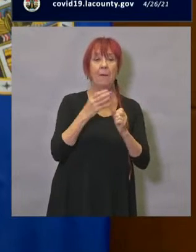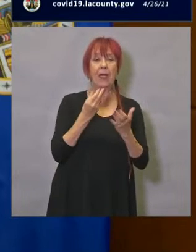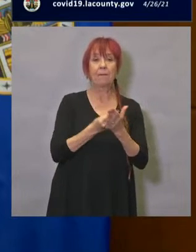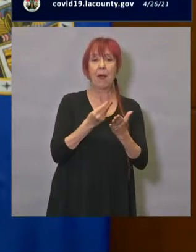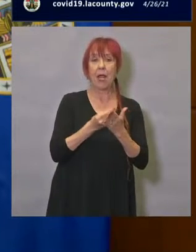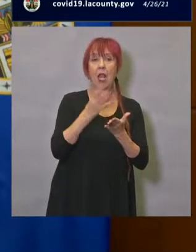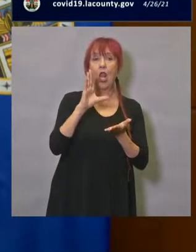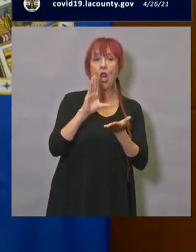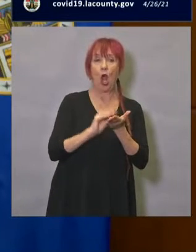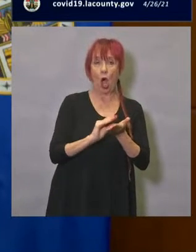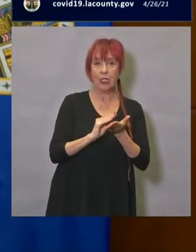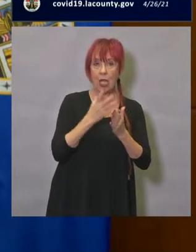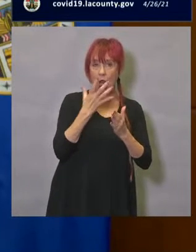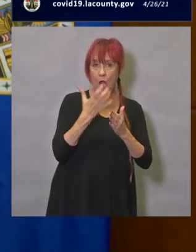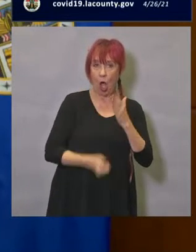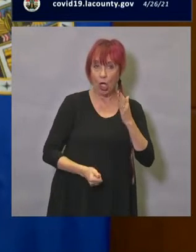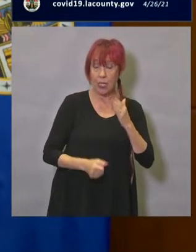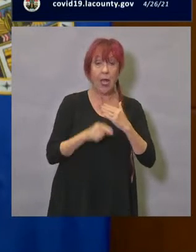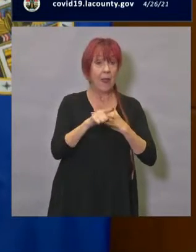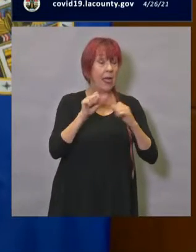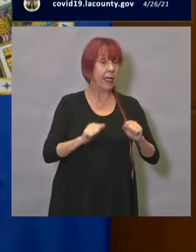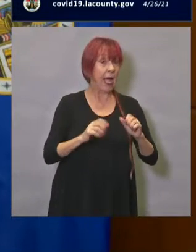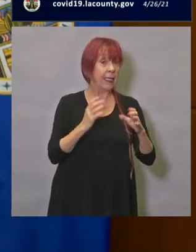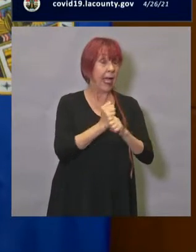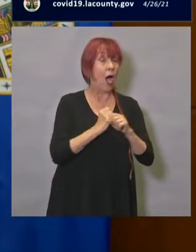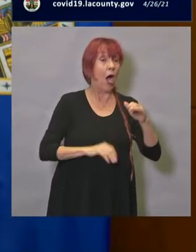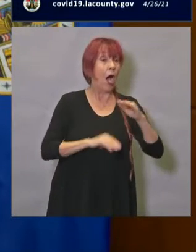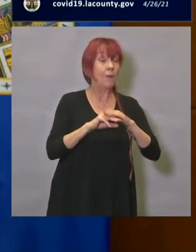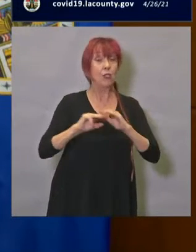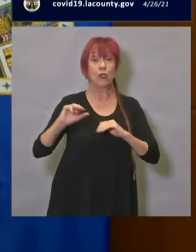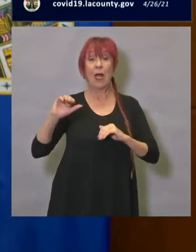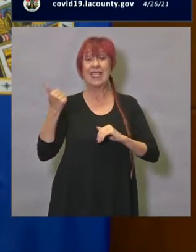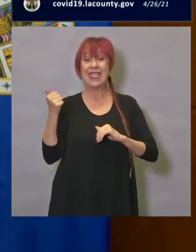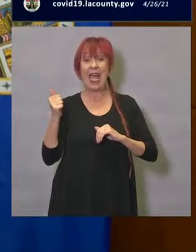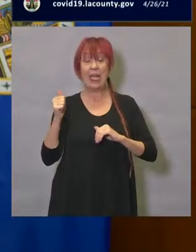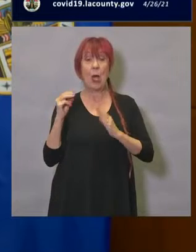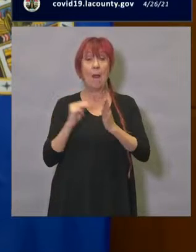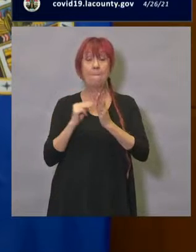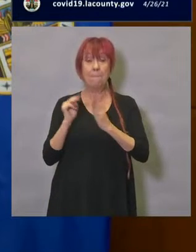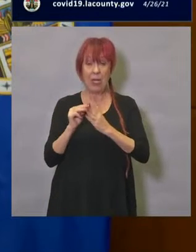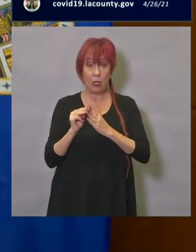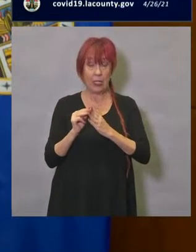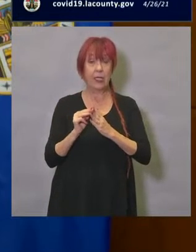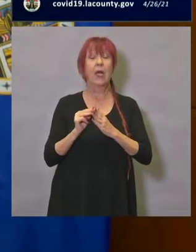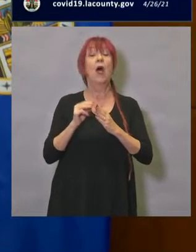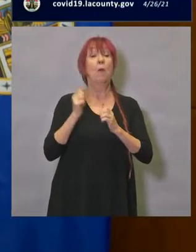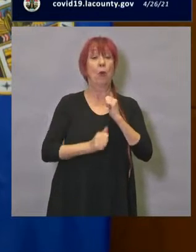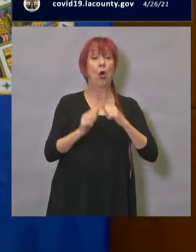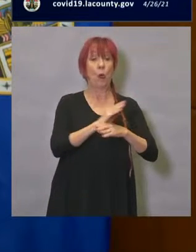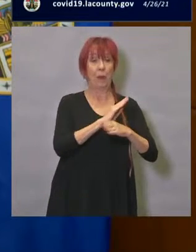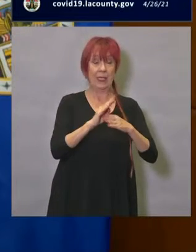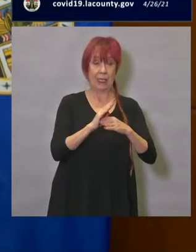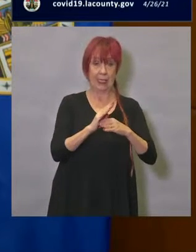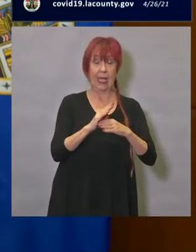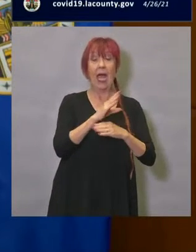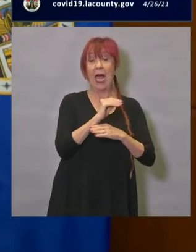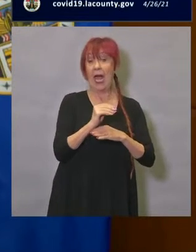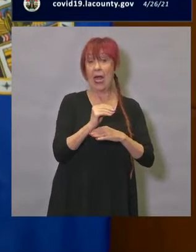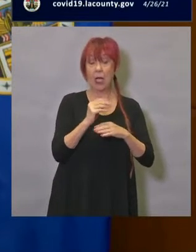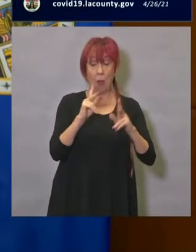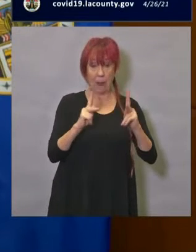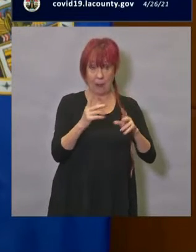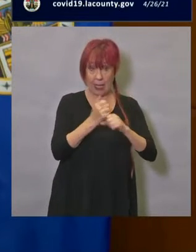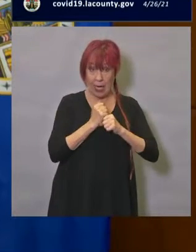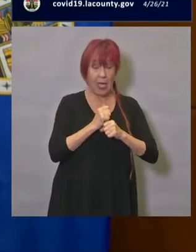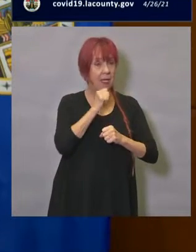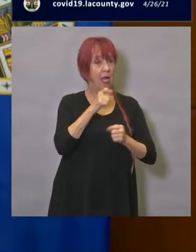to $10 million per business and no more than $5 million per physical location. And recipients are not